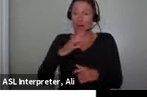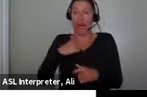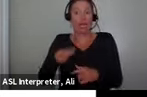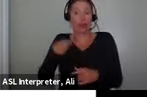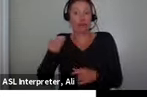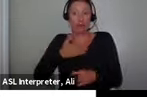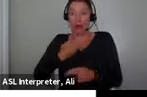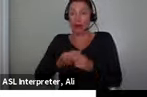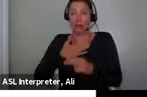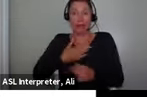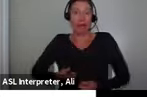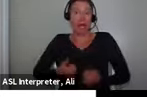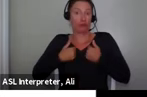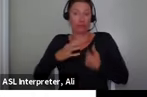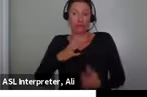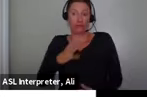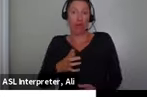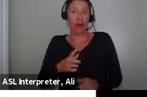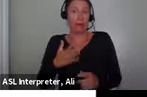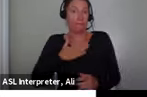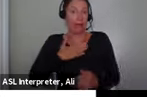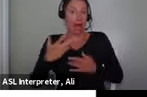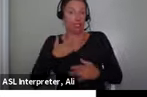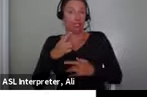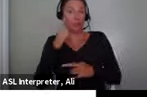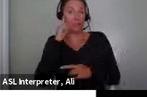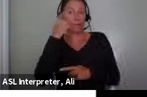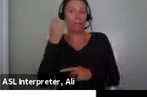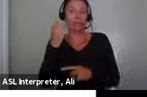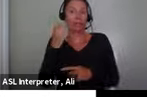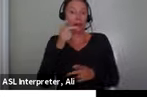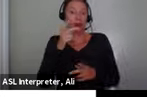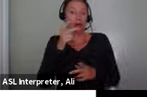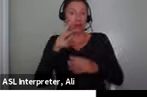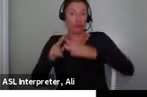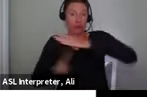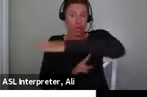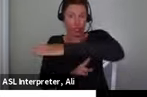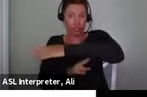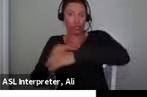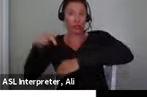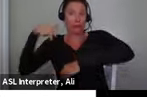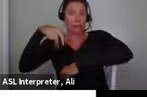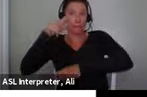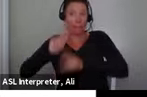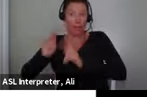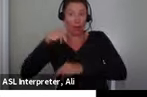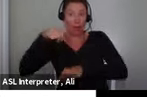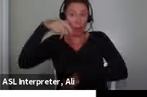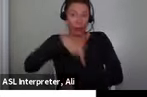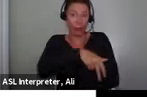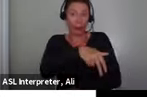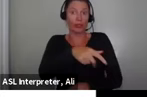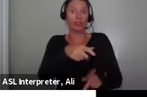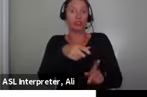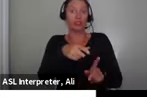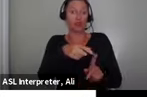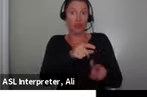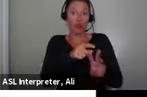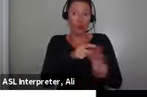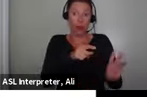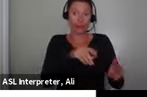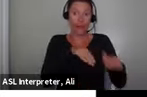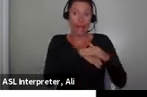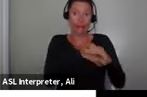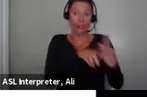My concern basically is you're dumping people off of that overpass down to the west access point.